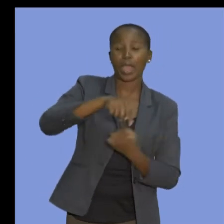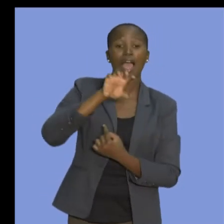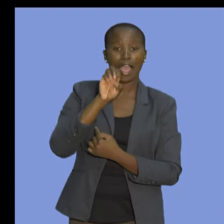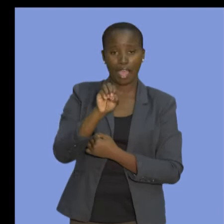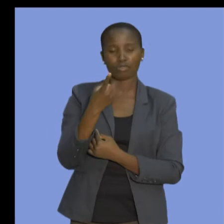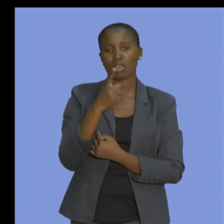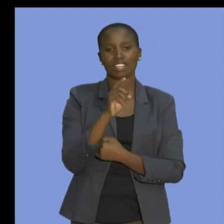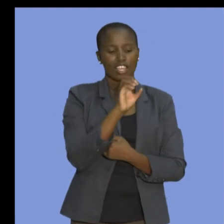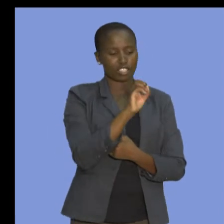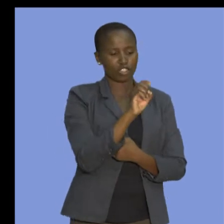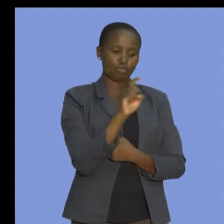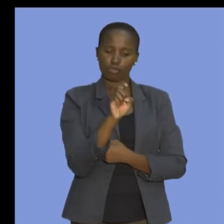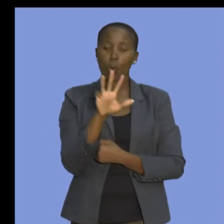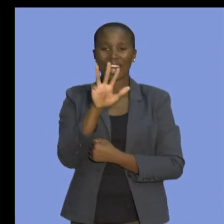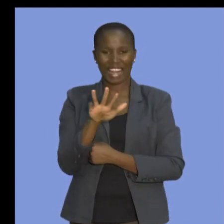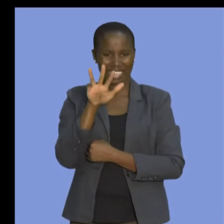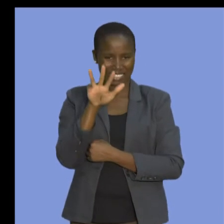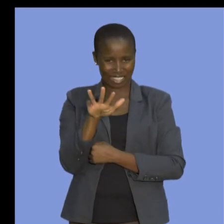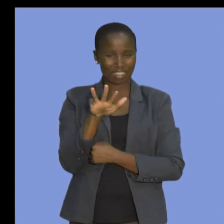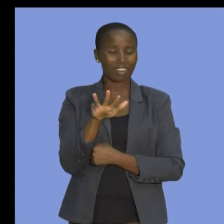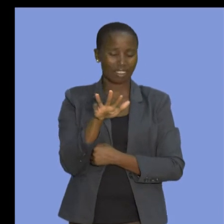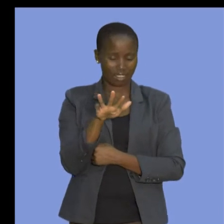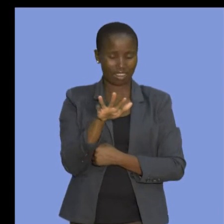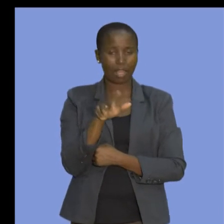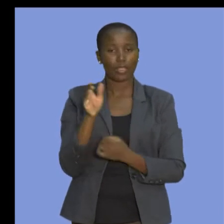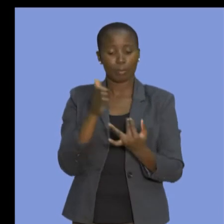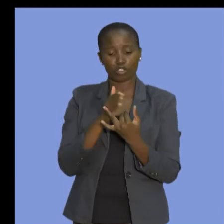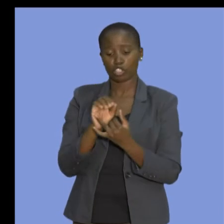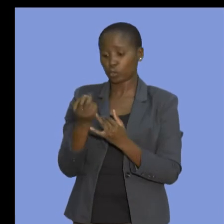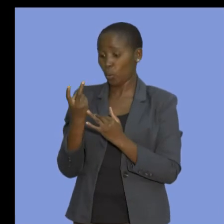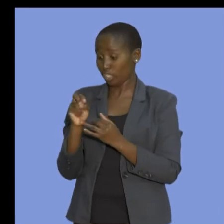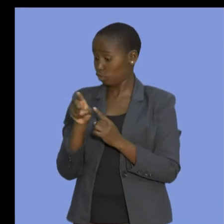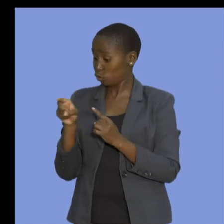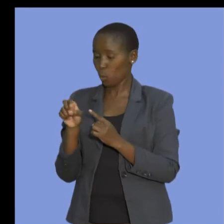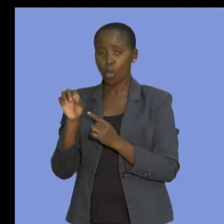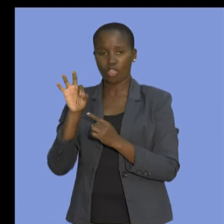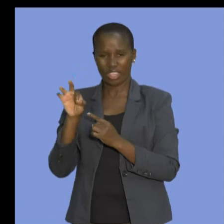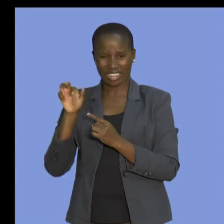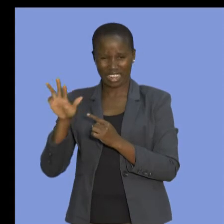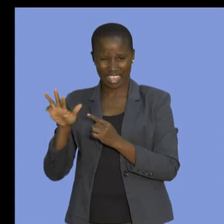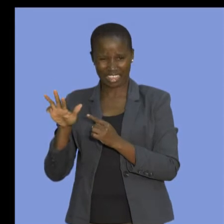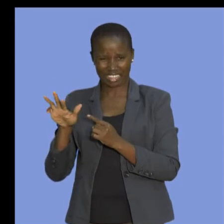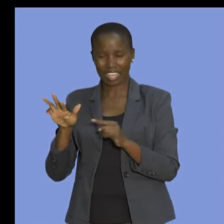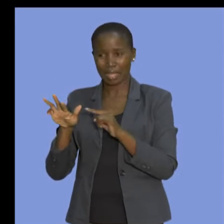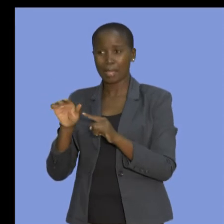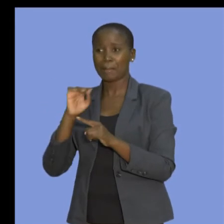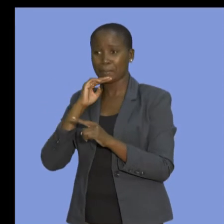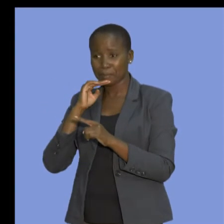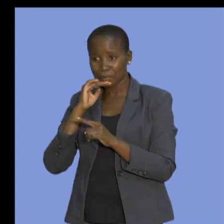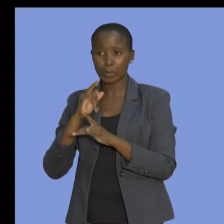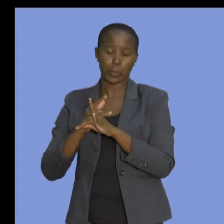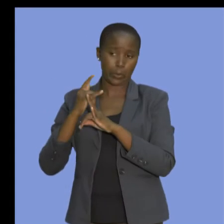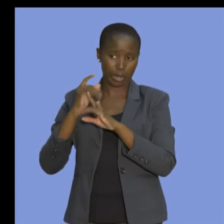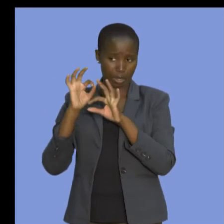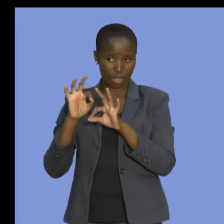and 19 runs, between 20 and 39 runs, which is the score. It's about